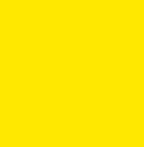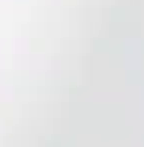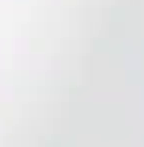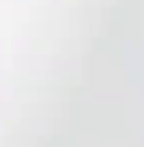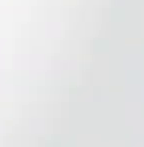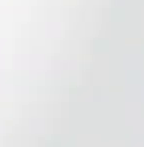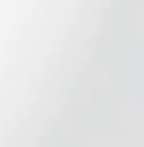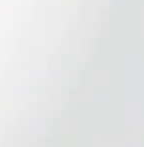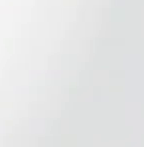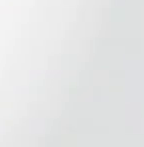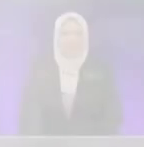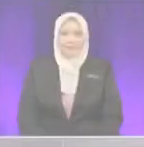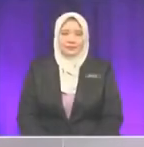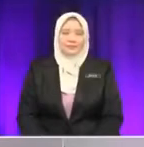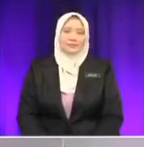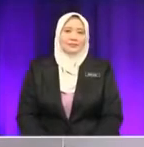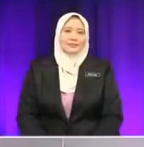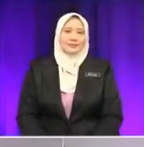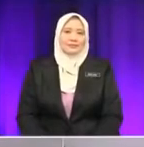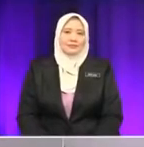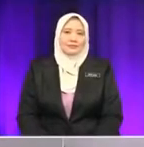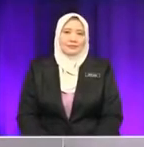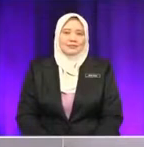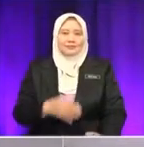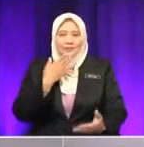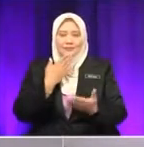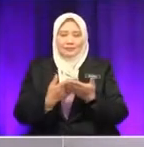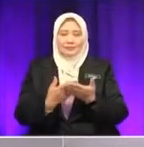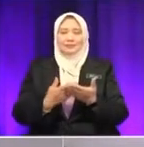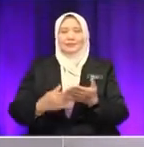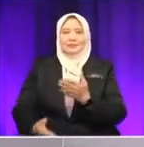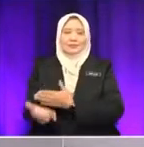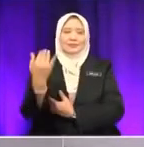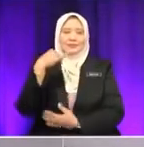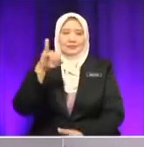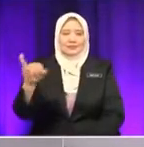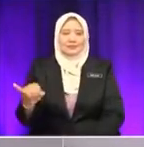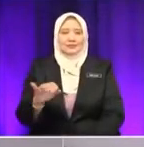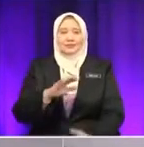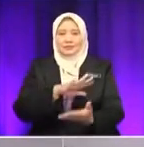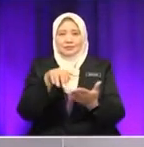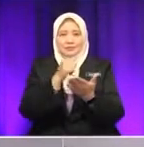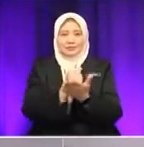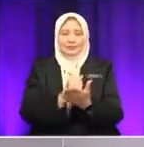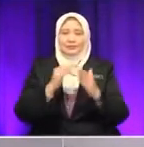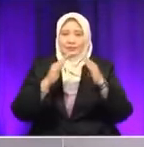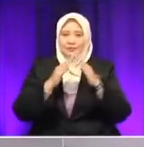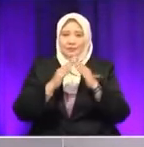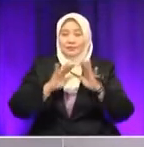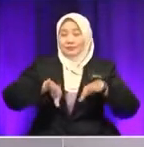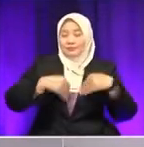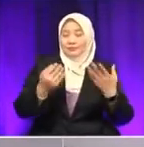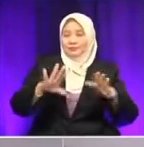Didik TV KPM. Good day everyone, pupils at home. How is everyone doing? Hope you're having